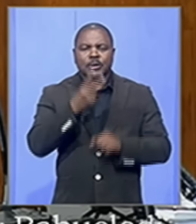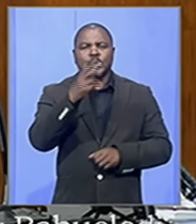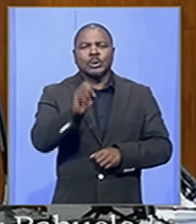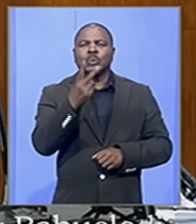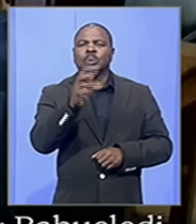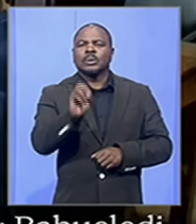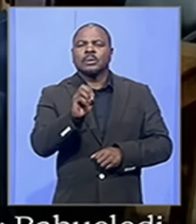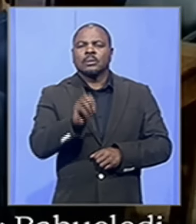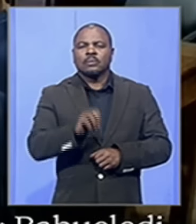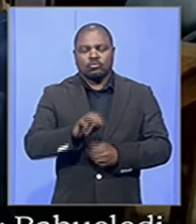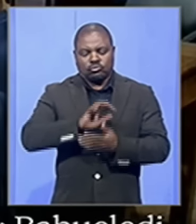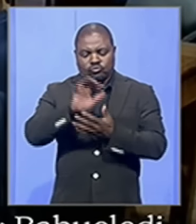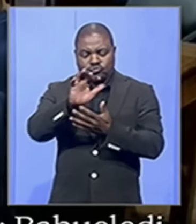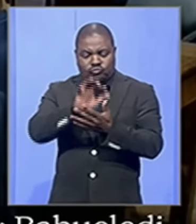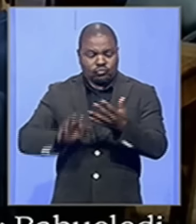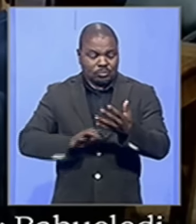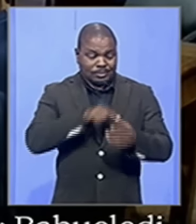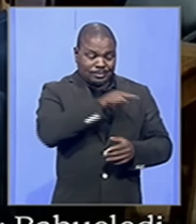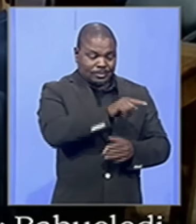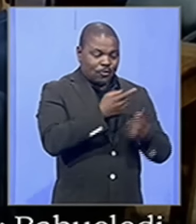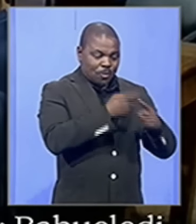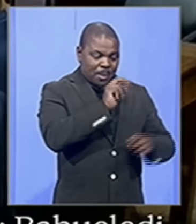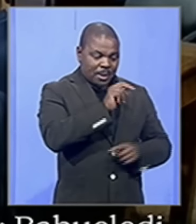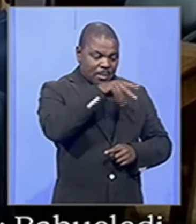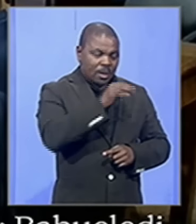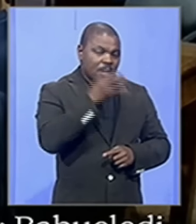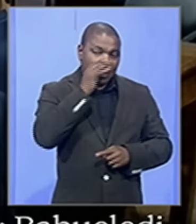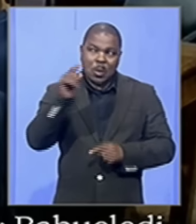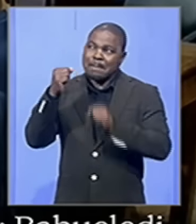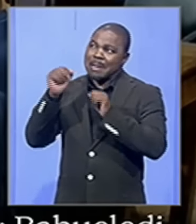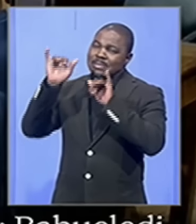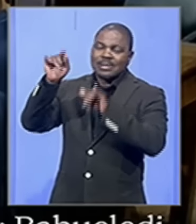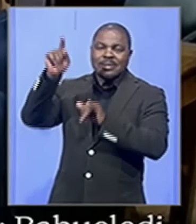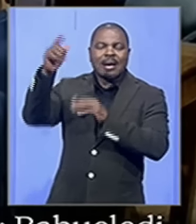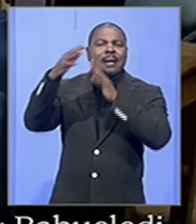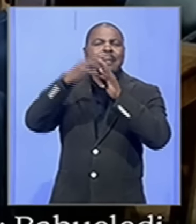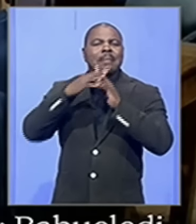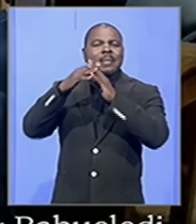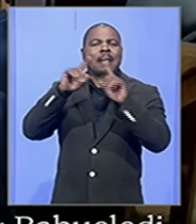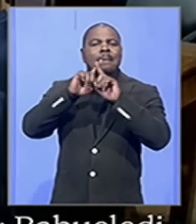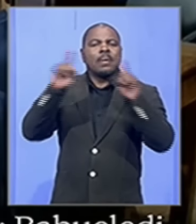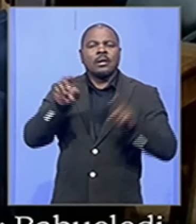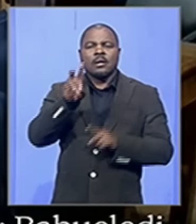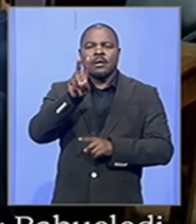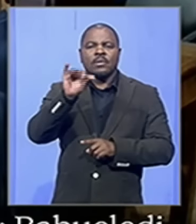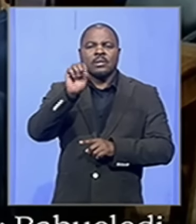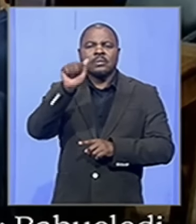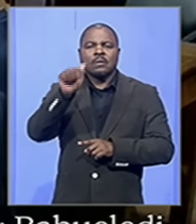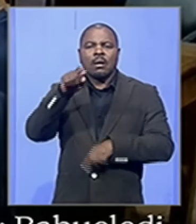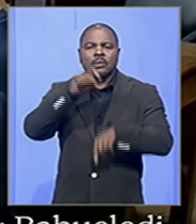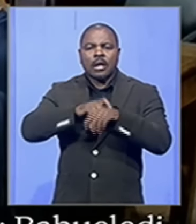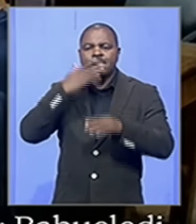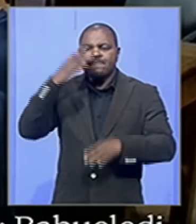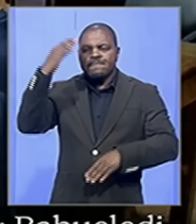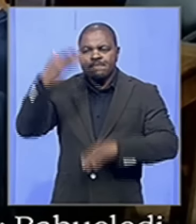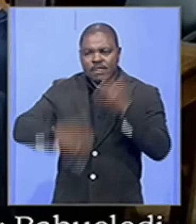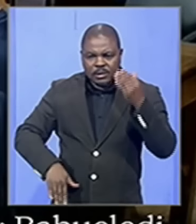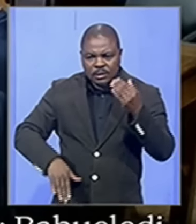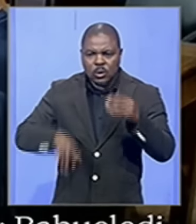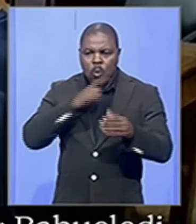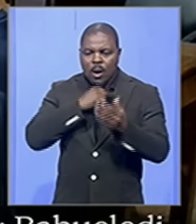Go ya ka afitafiti ya puso Tsholota o tsweletse go nna kwa America le moraga gore visa ya gagwe e fitiwe ke letlha la go fedisiwa ga basari